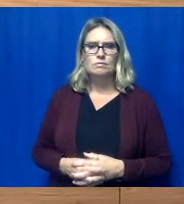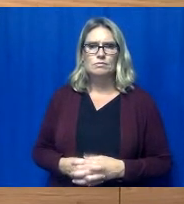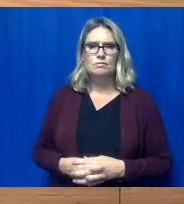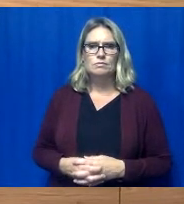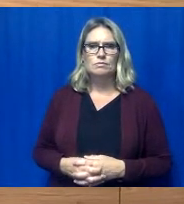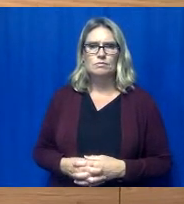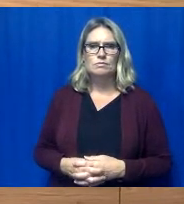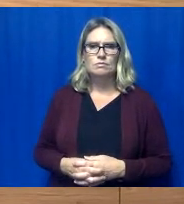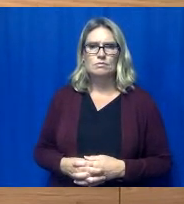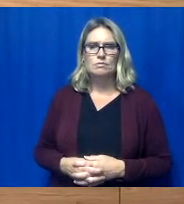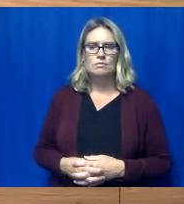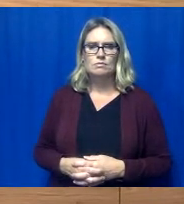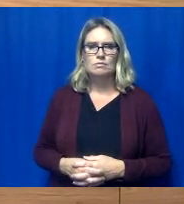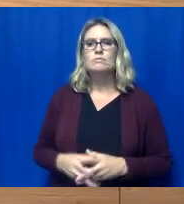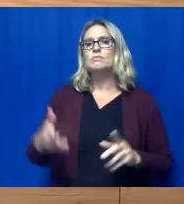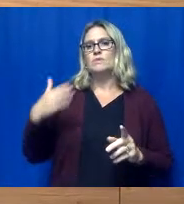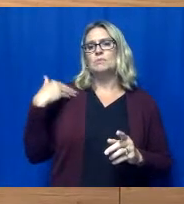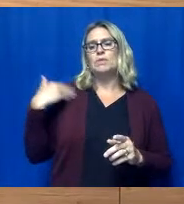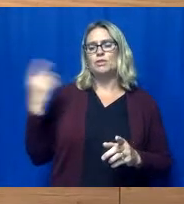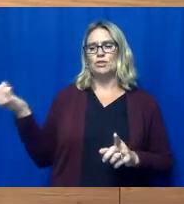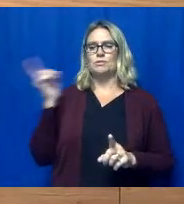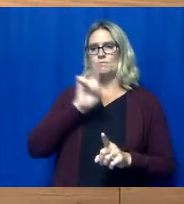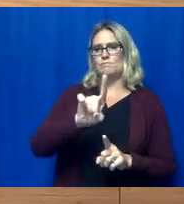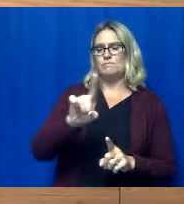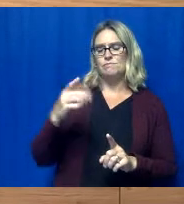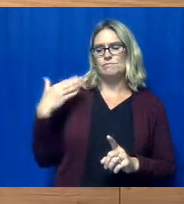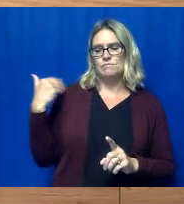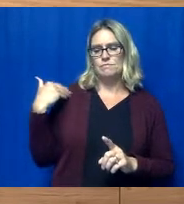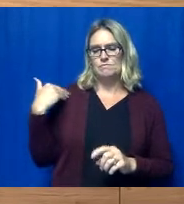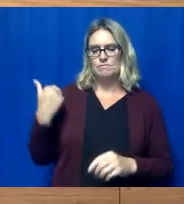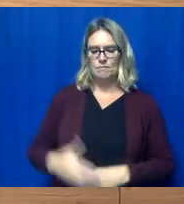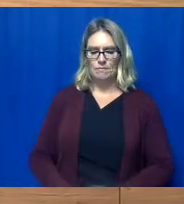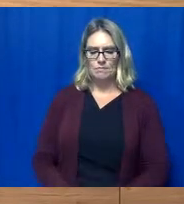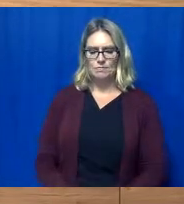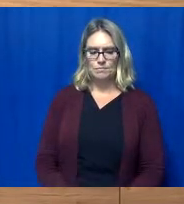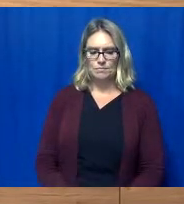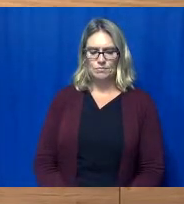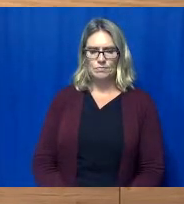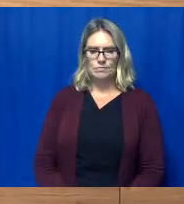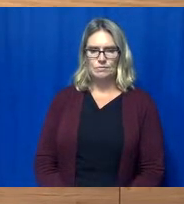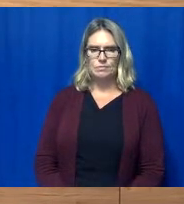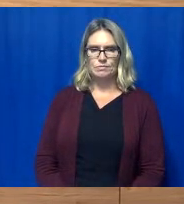Doug, Minister Shepherd's coming up to answer. Okay.